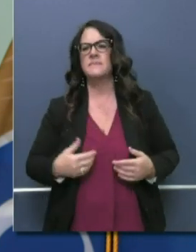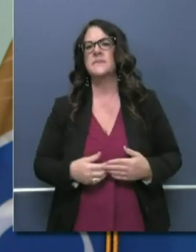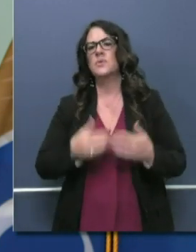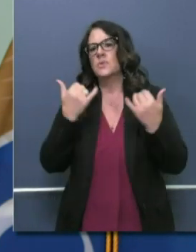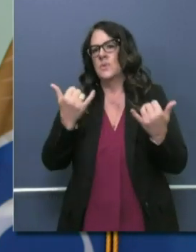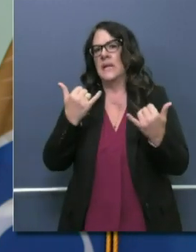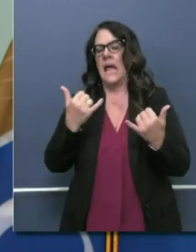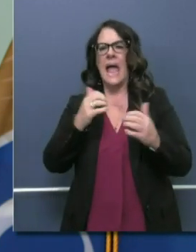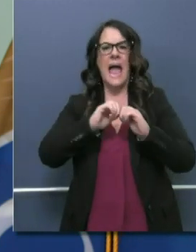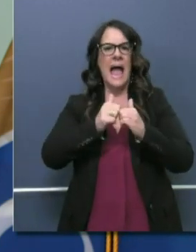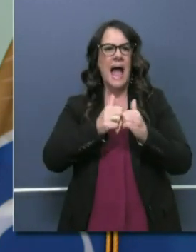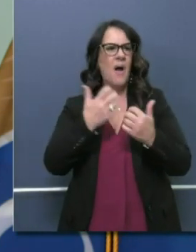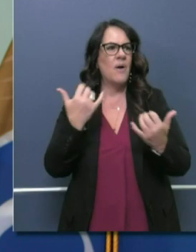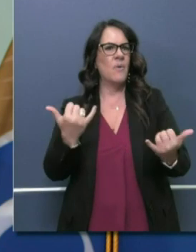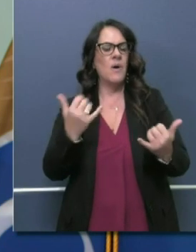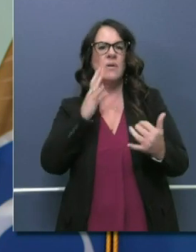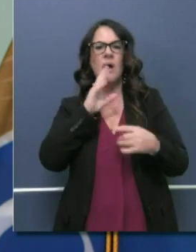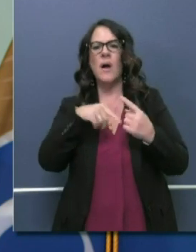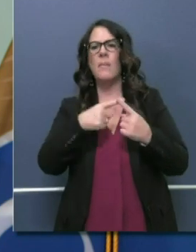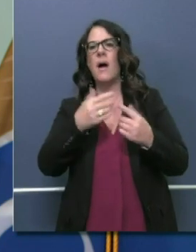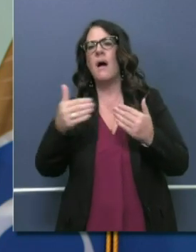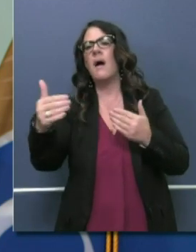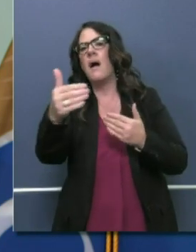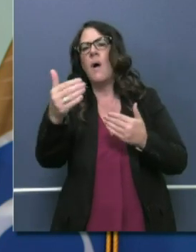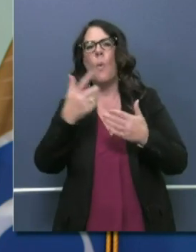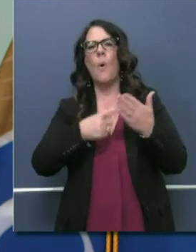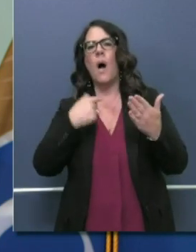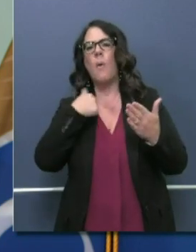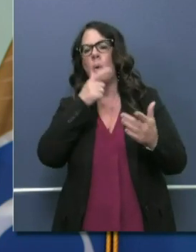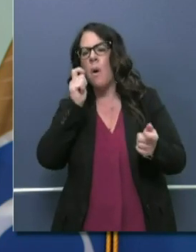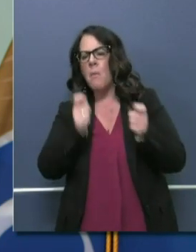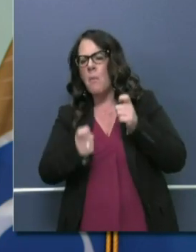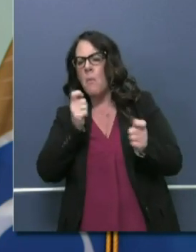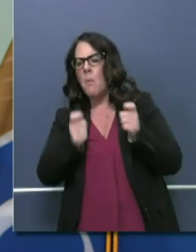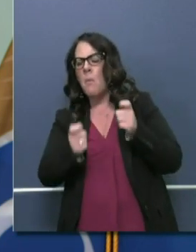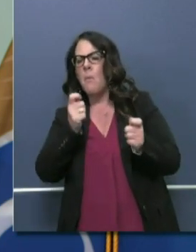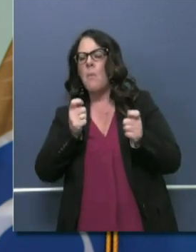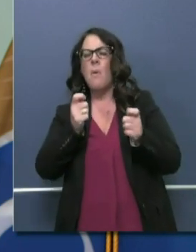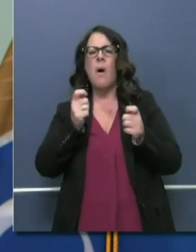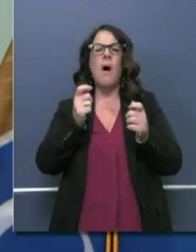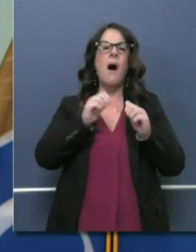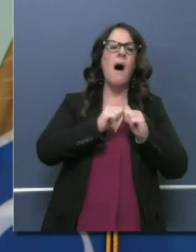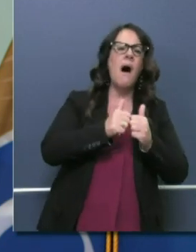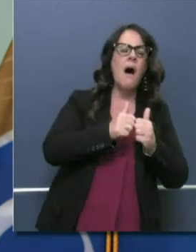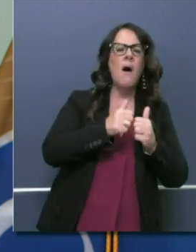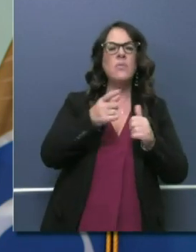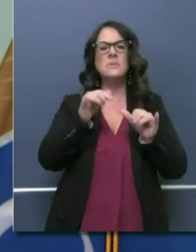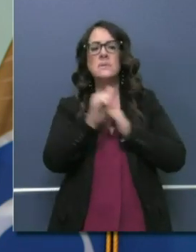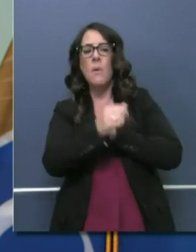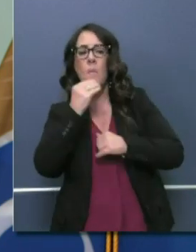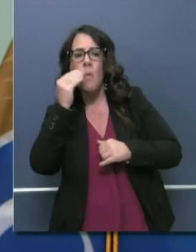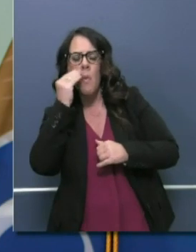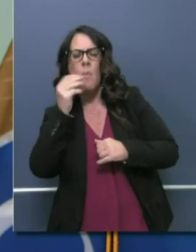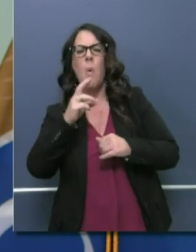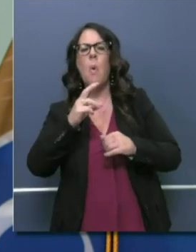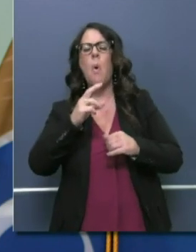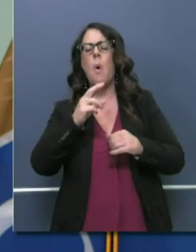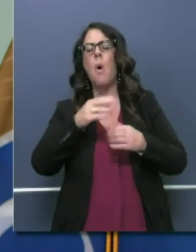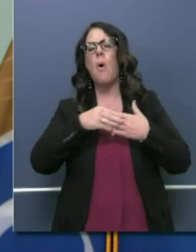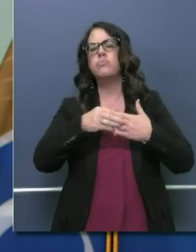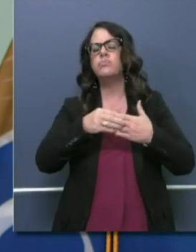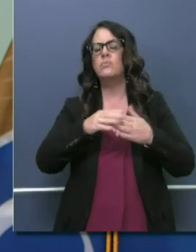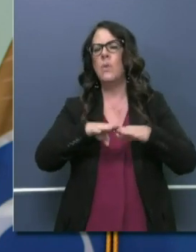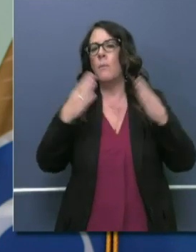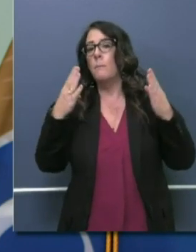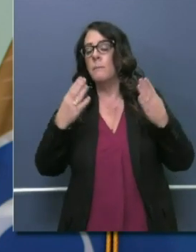meaningfully modifying the stay-at-home order, some plans we have to make adjustments later this week, and then we'll talk